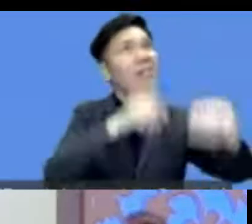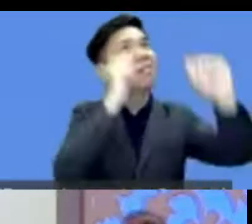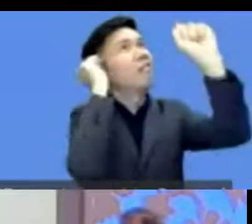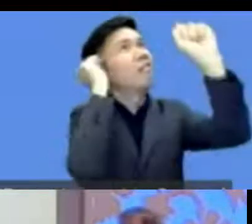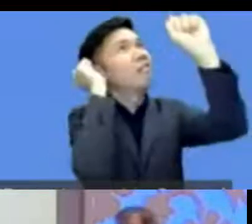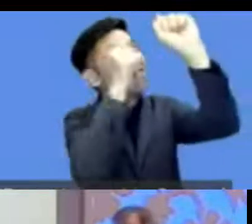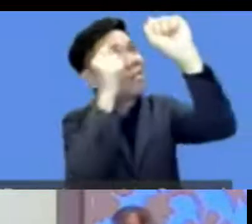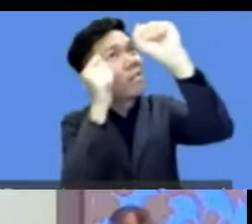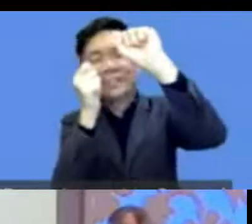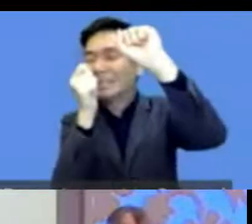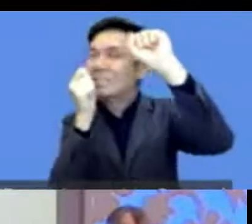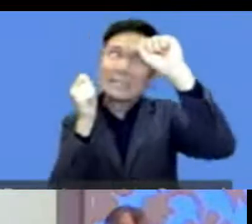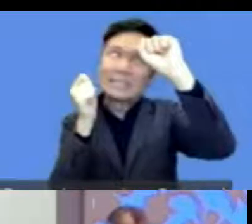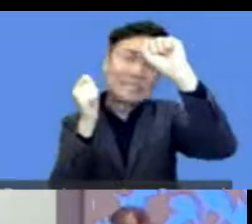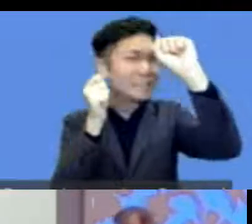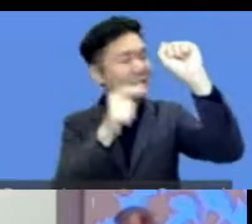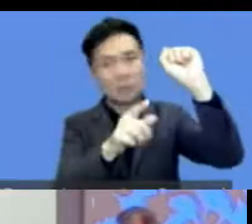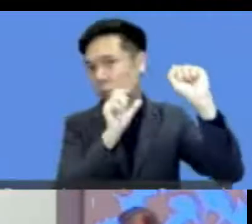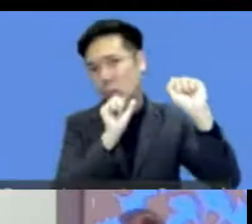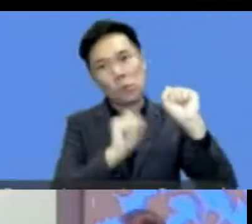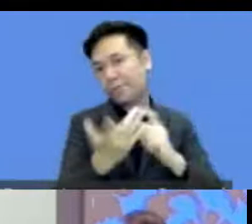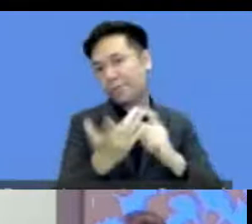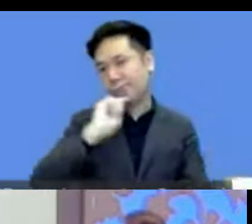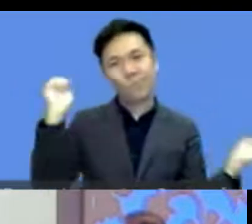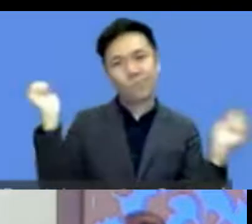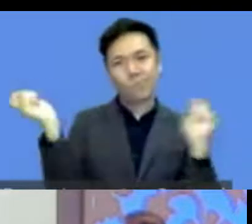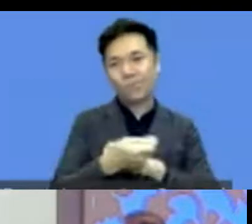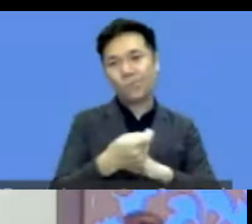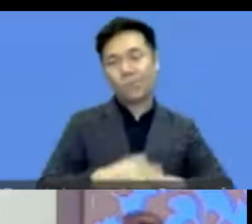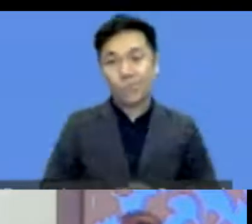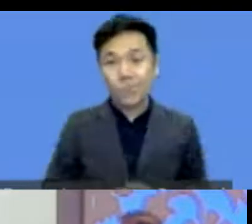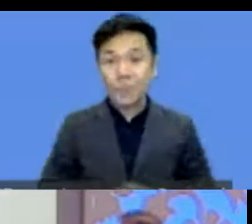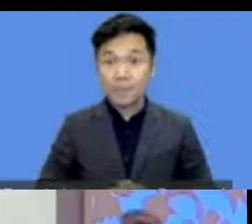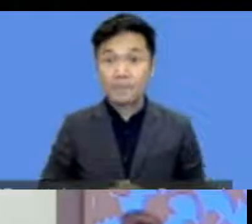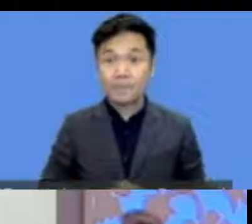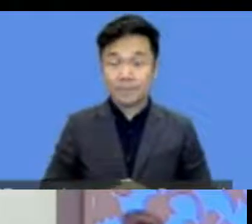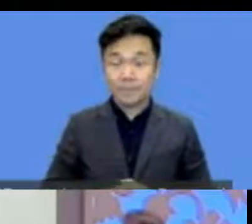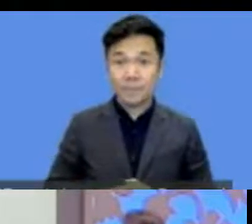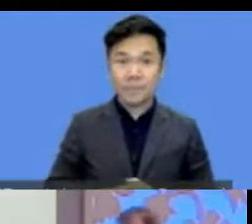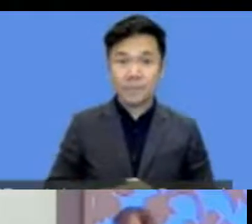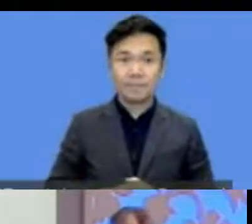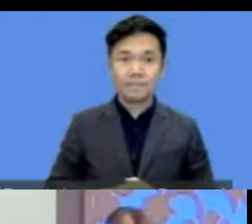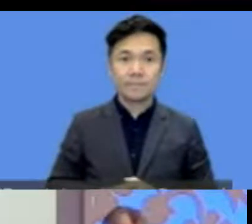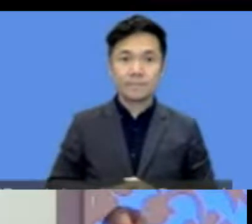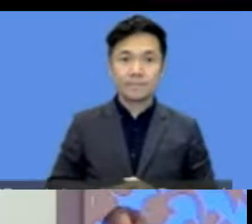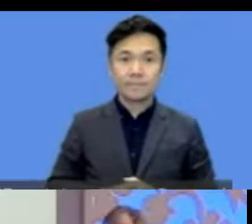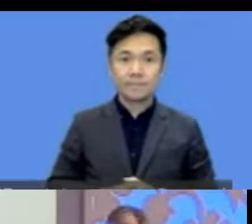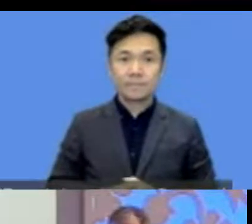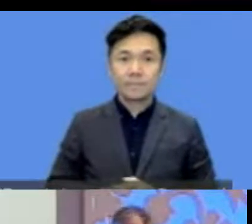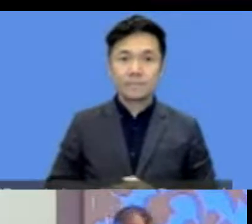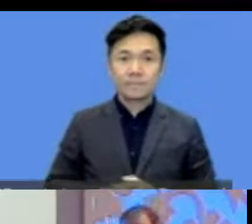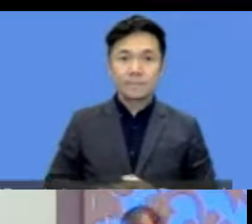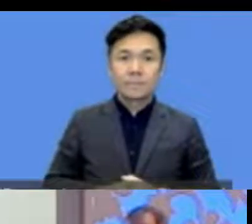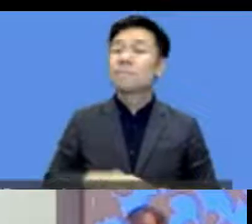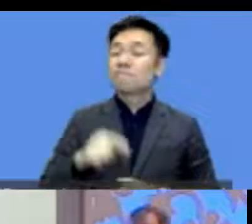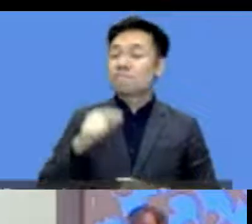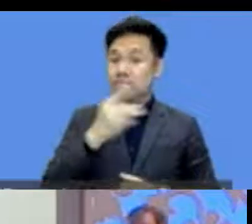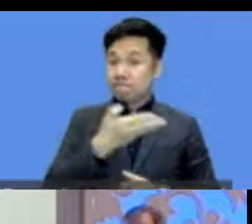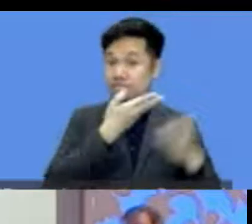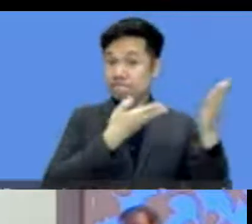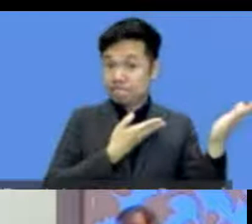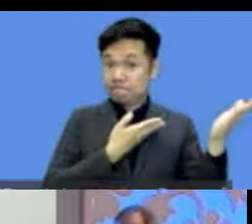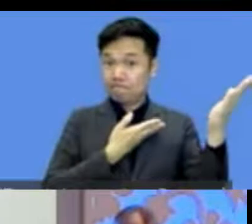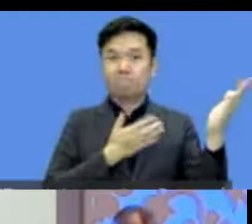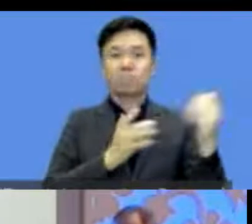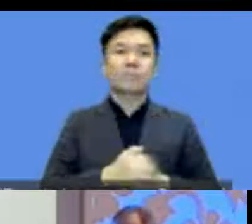So revising again what the previous speakers have said, we know we have to make a meaningful connectivity for